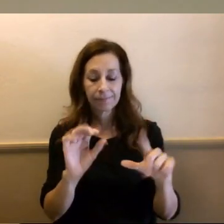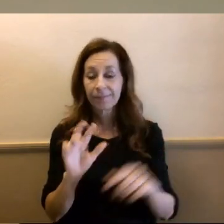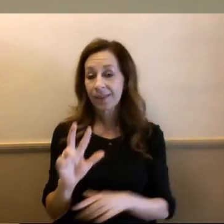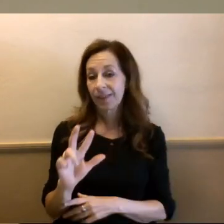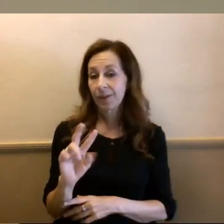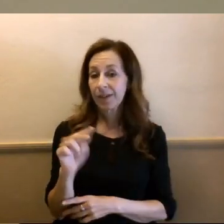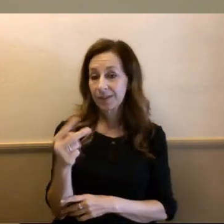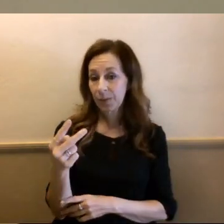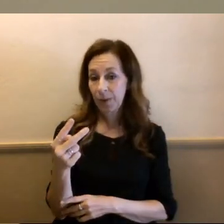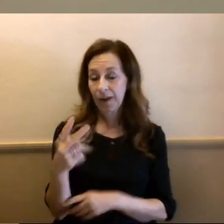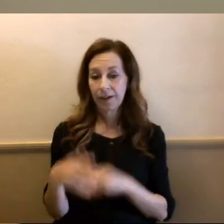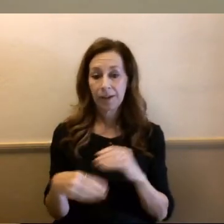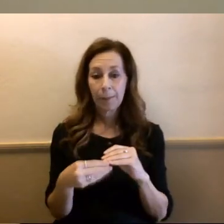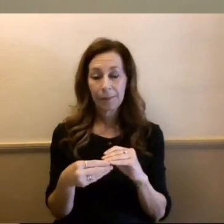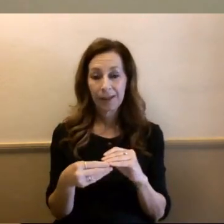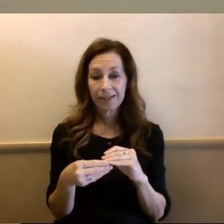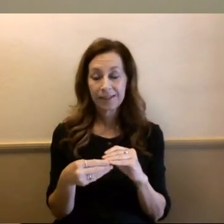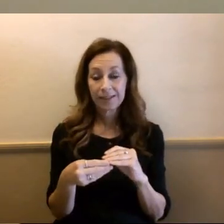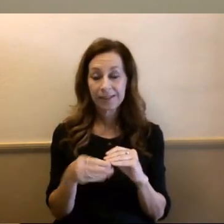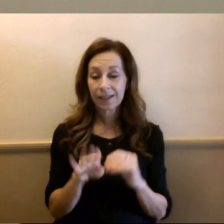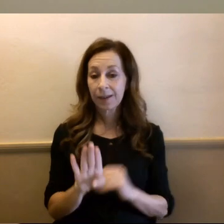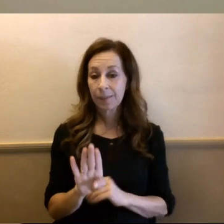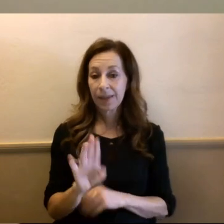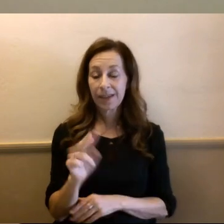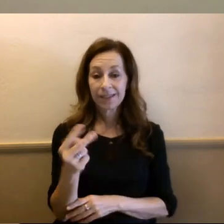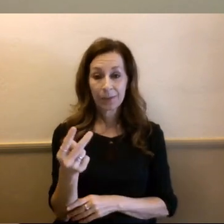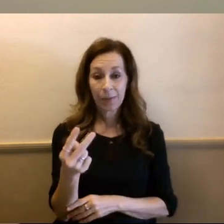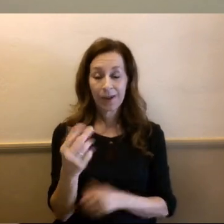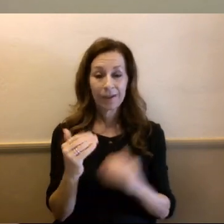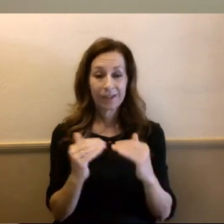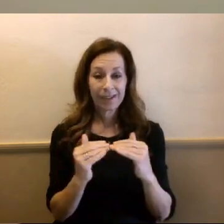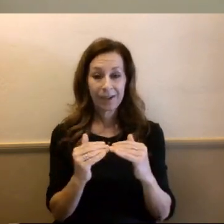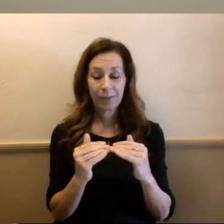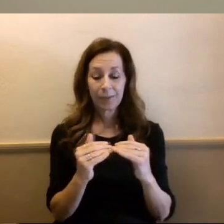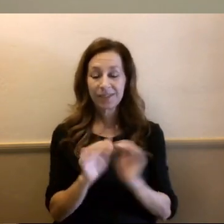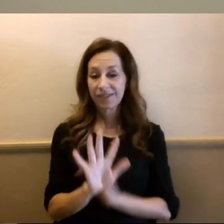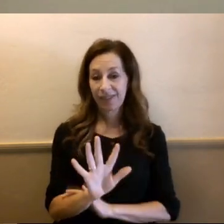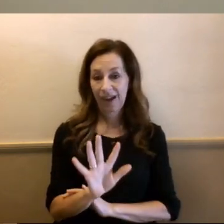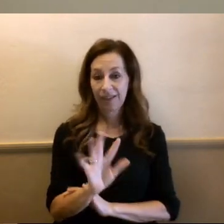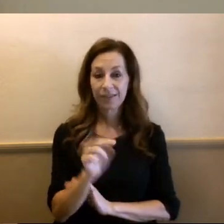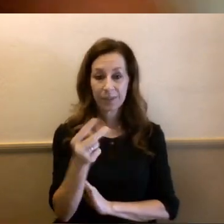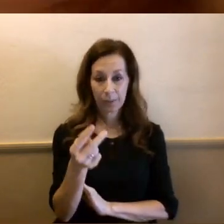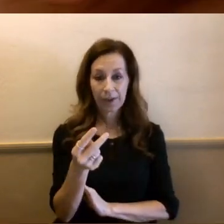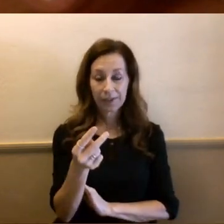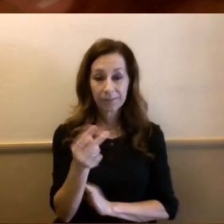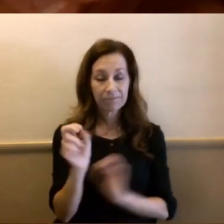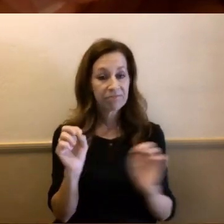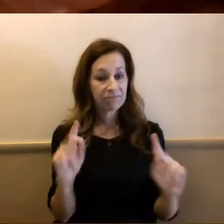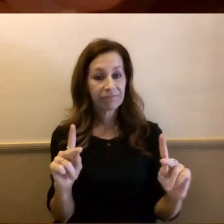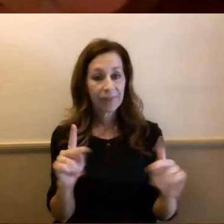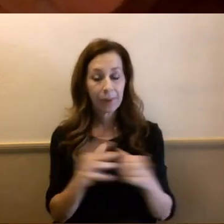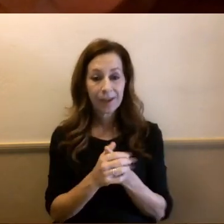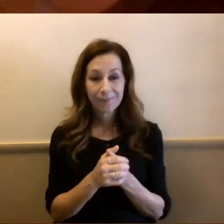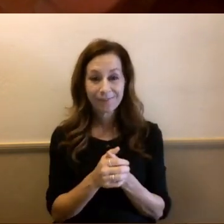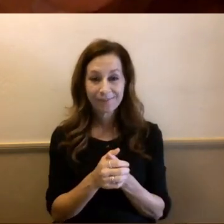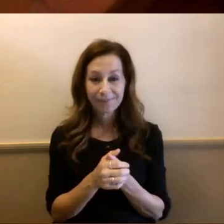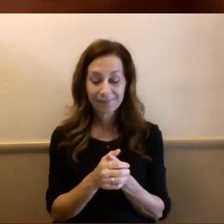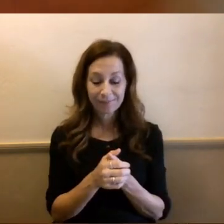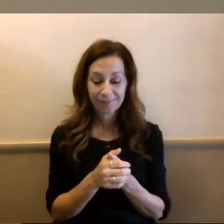So 3 squared plus B squared equals 5 squared. Okay.